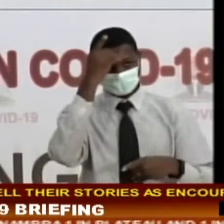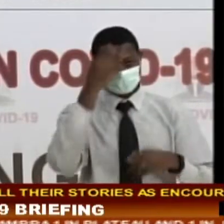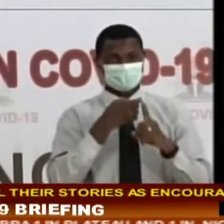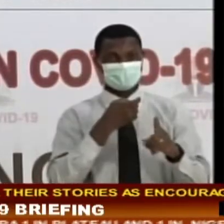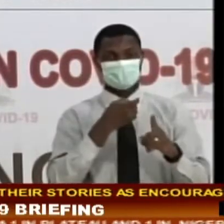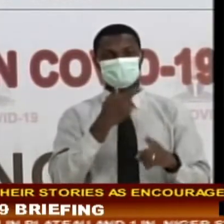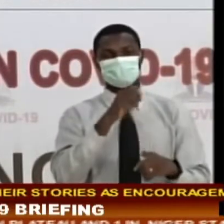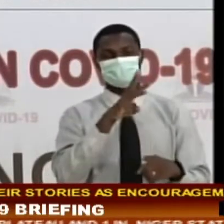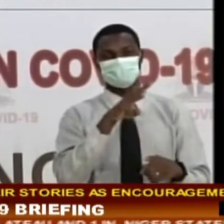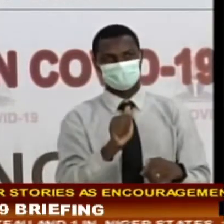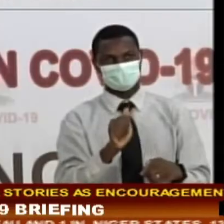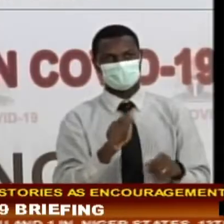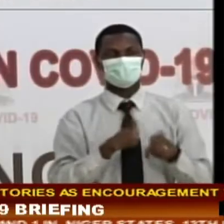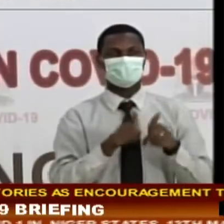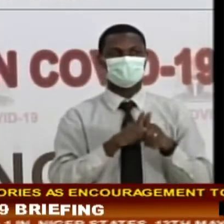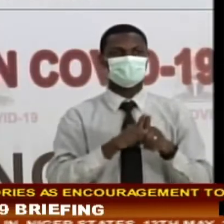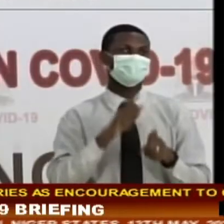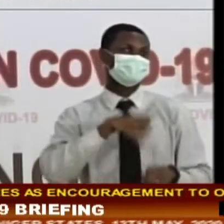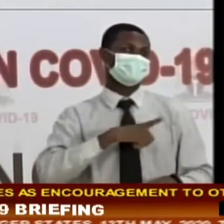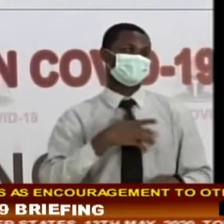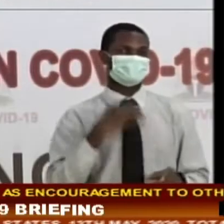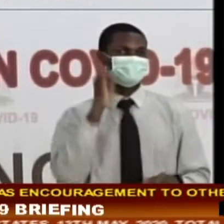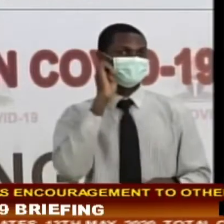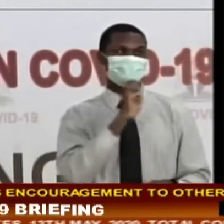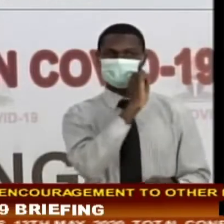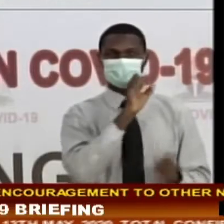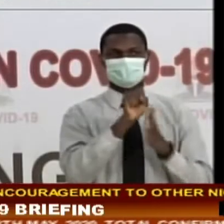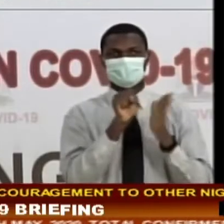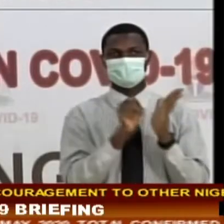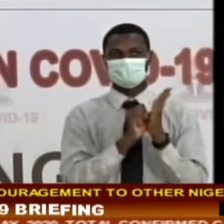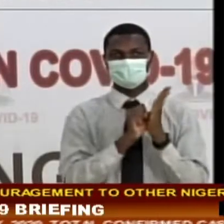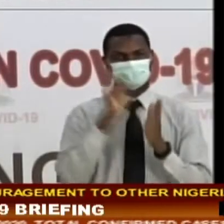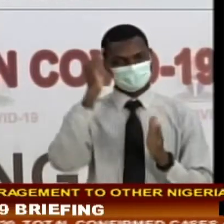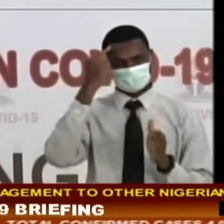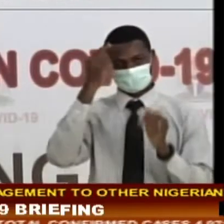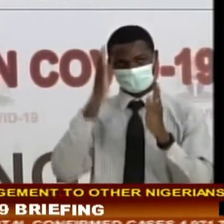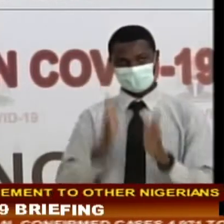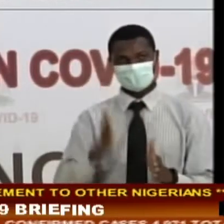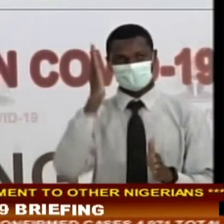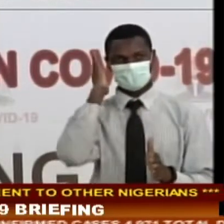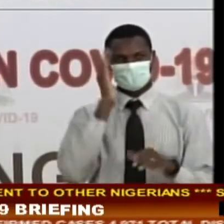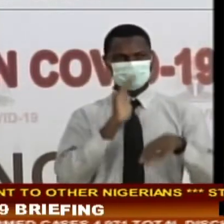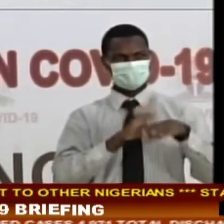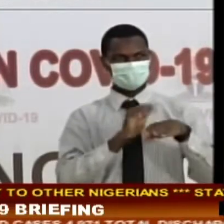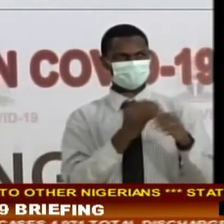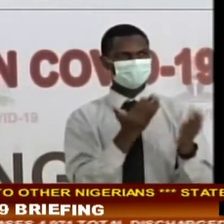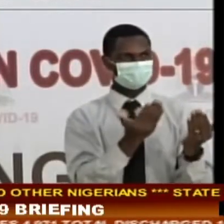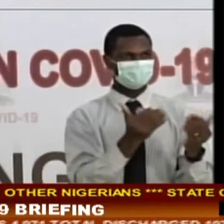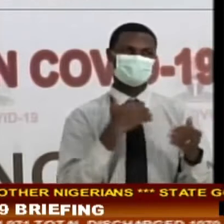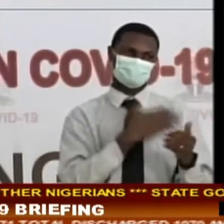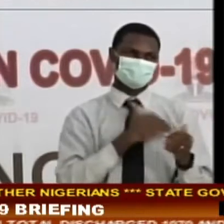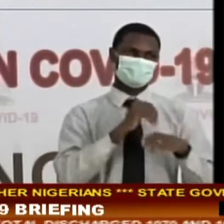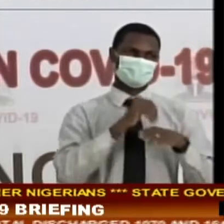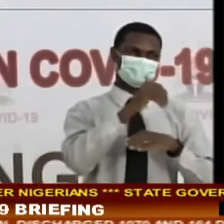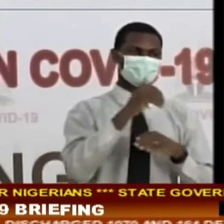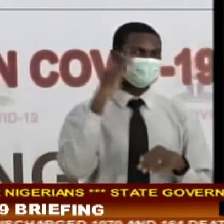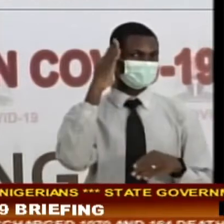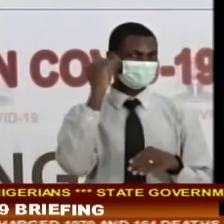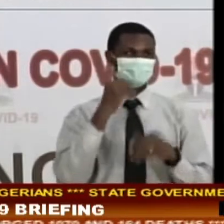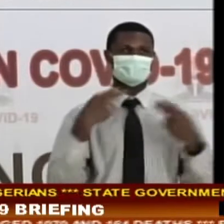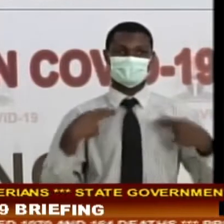Lagos and the state Governors will also be drawn upon to send experienced health workers